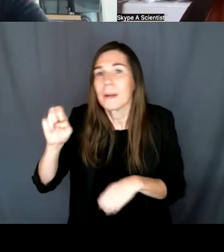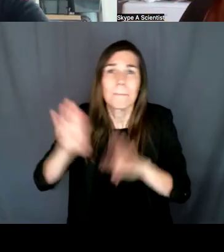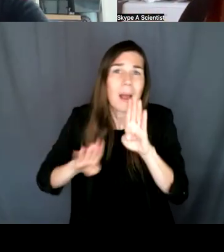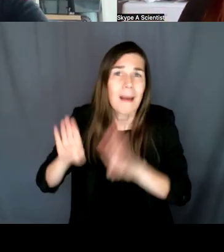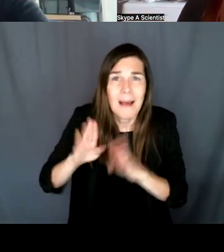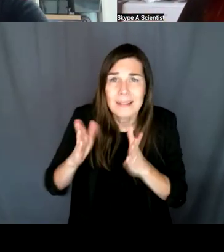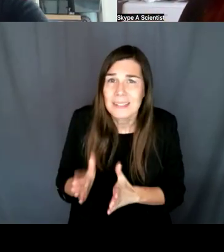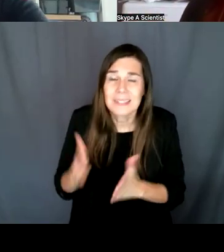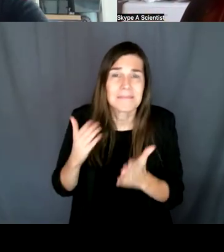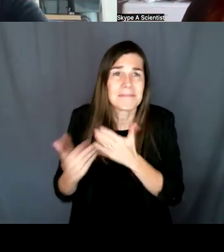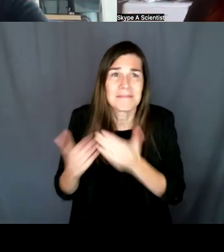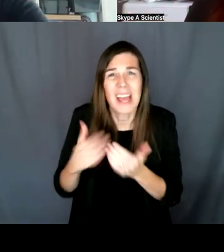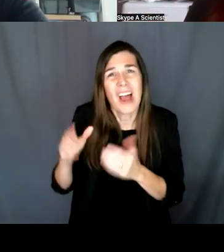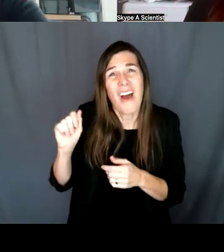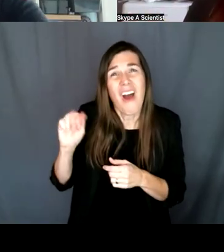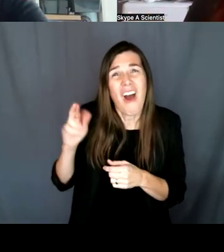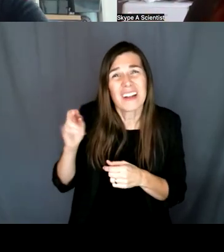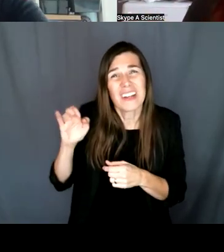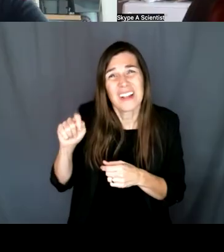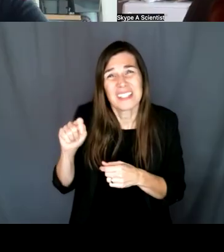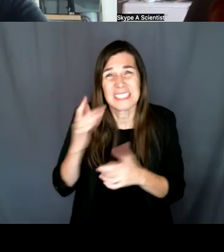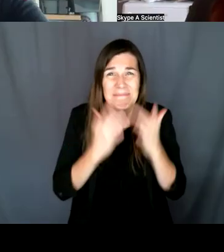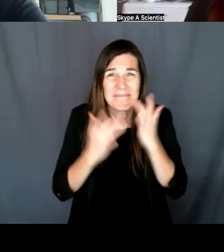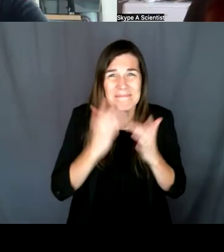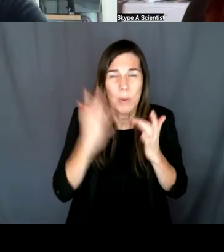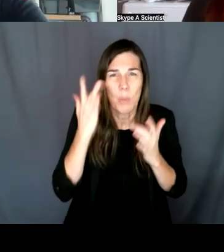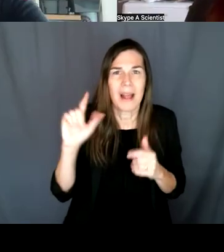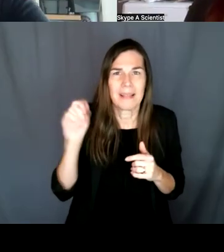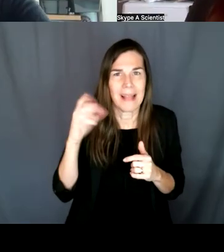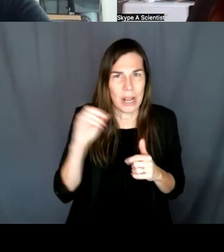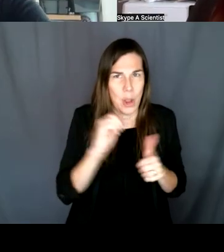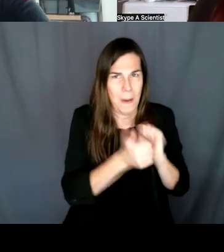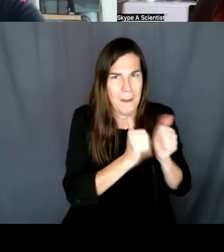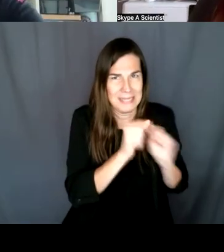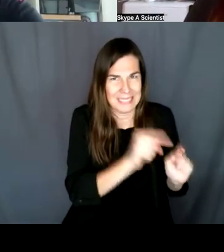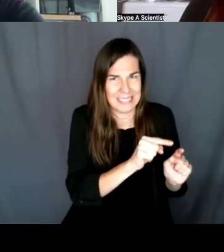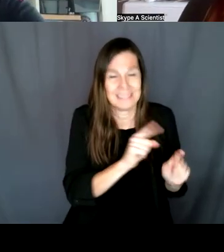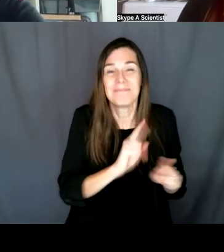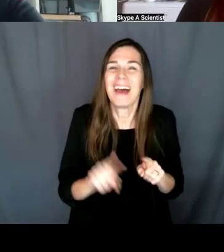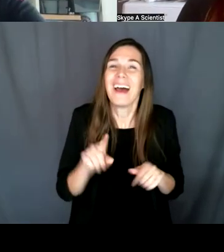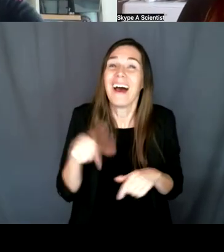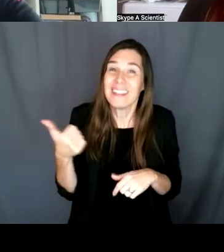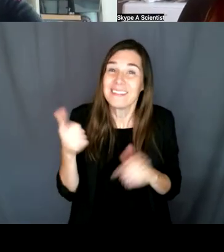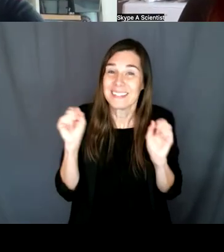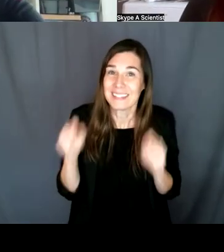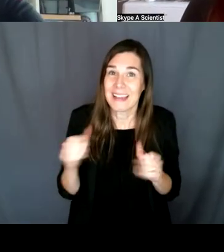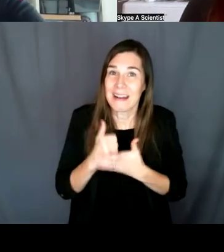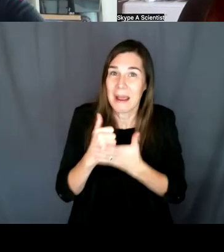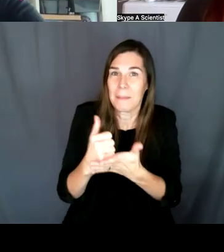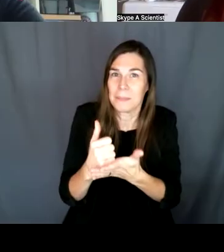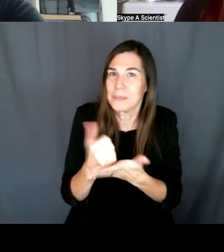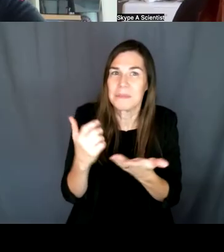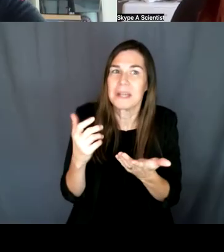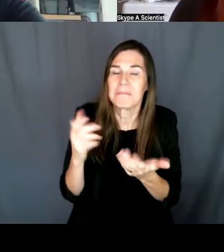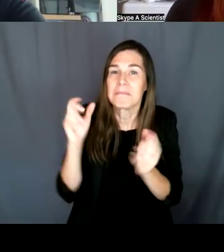want. We're a little tight on archaeologists right now because of a Lego competition, but otherwise we can get you whatever you need. So you can go ahead and sign